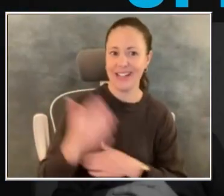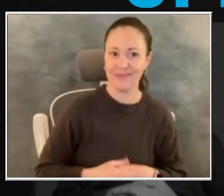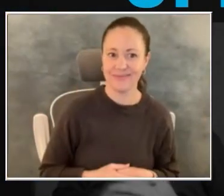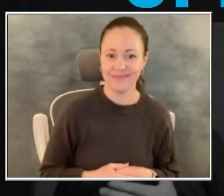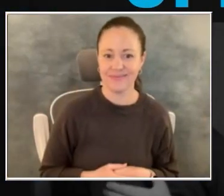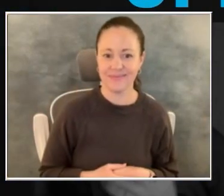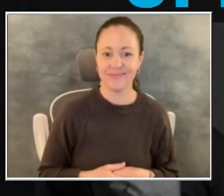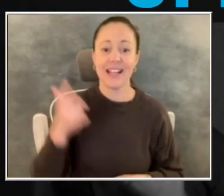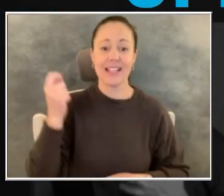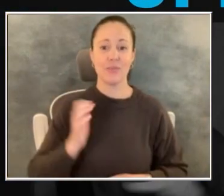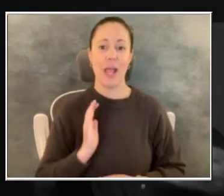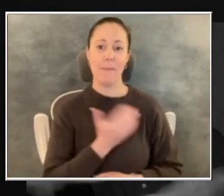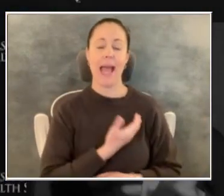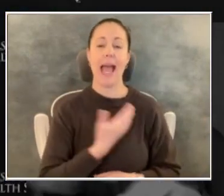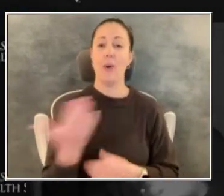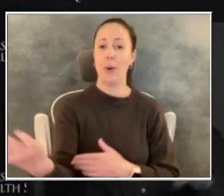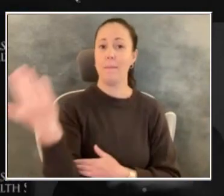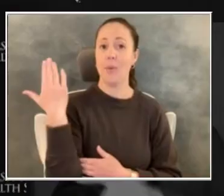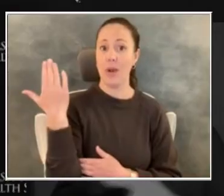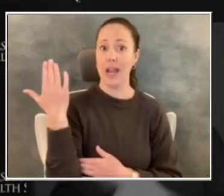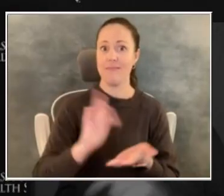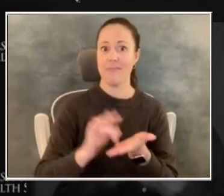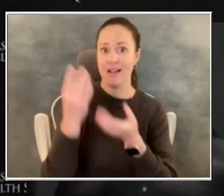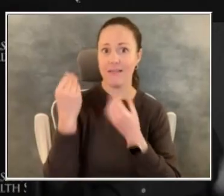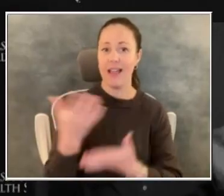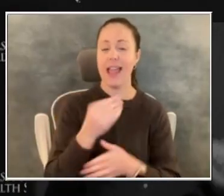Subscribe to our Morning Medical Update and Open